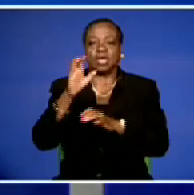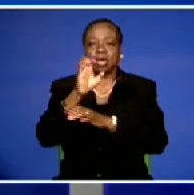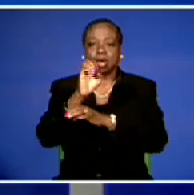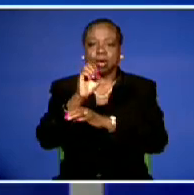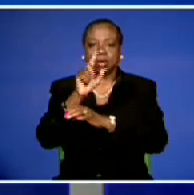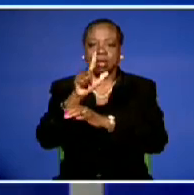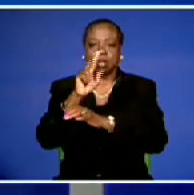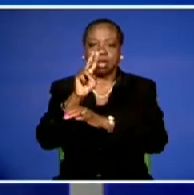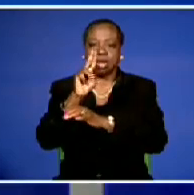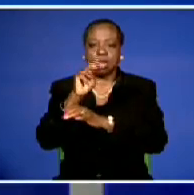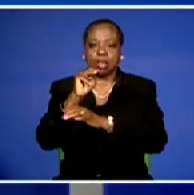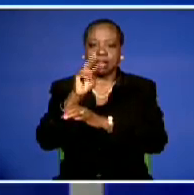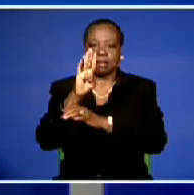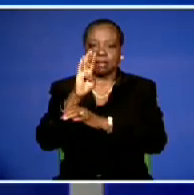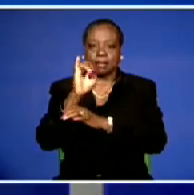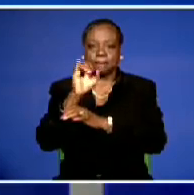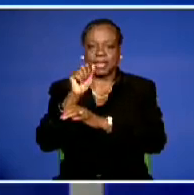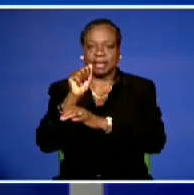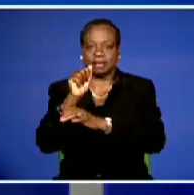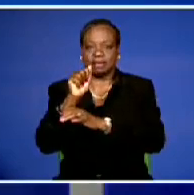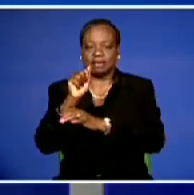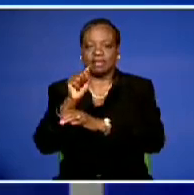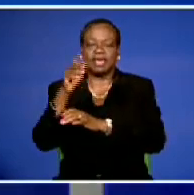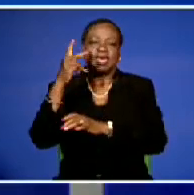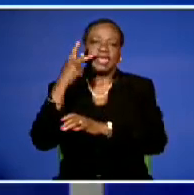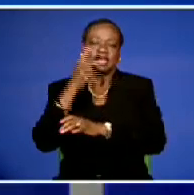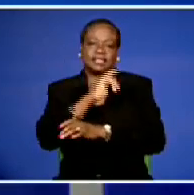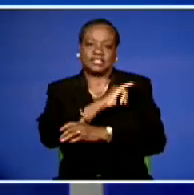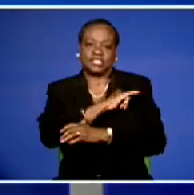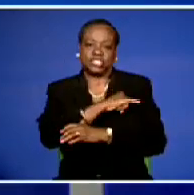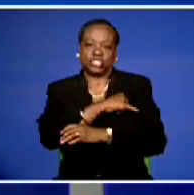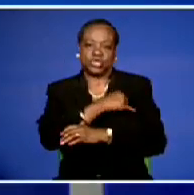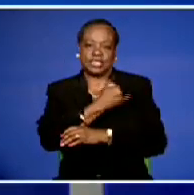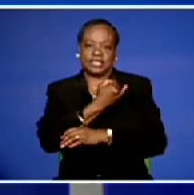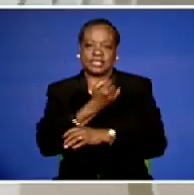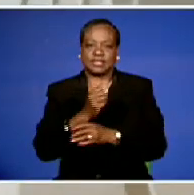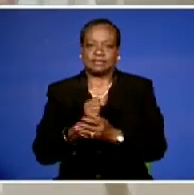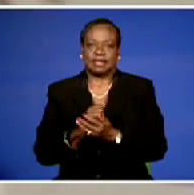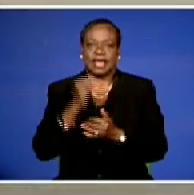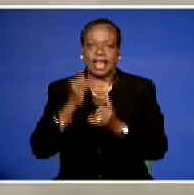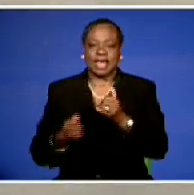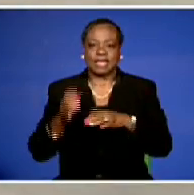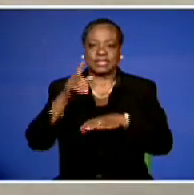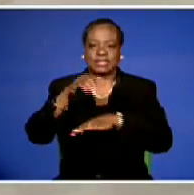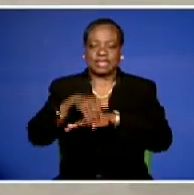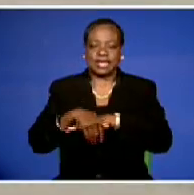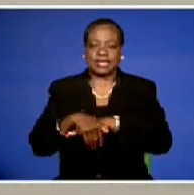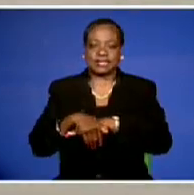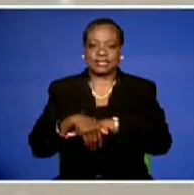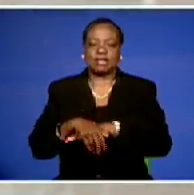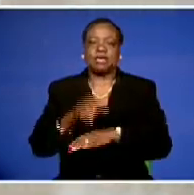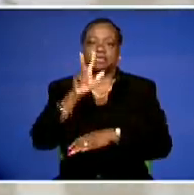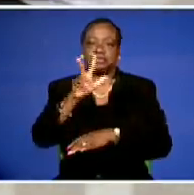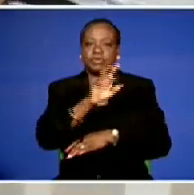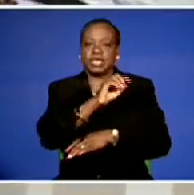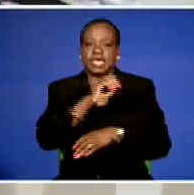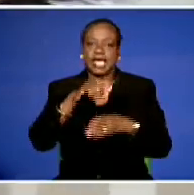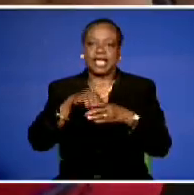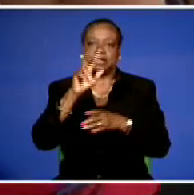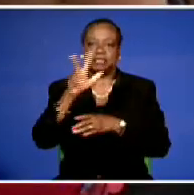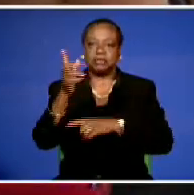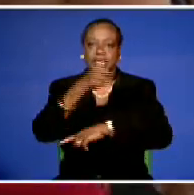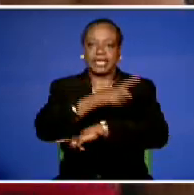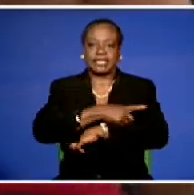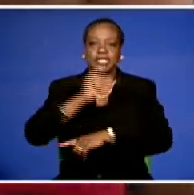Colombia. Kelsey Johnson takes a look back at last night's medal session. 3 in 3 days, Joanna